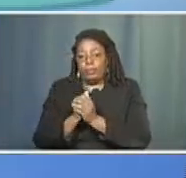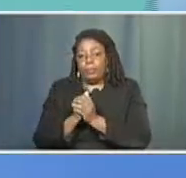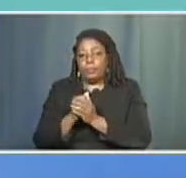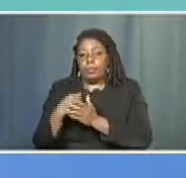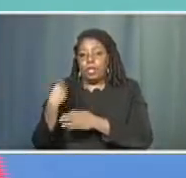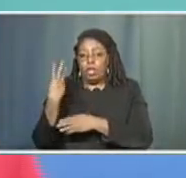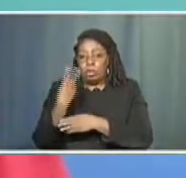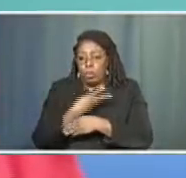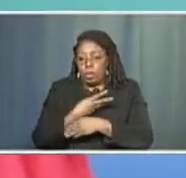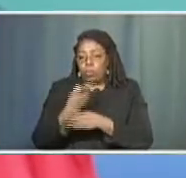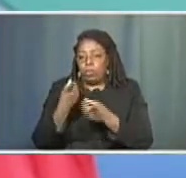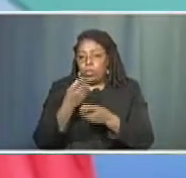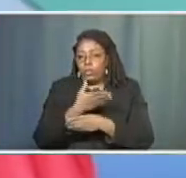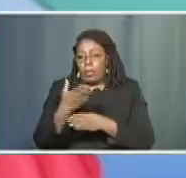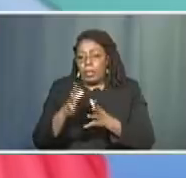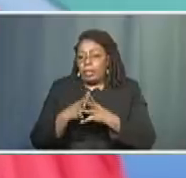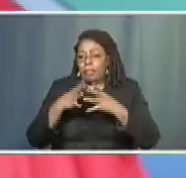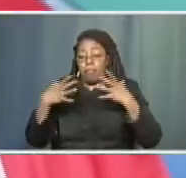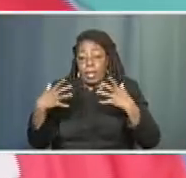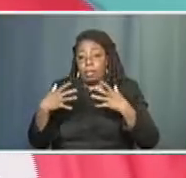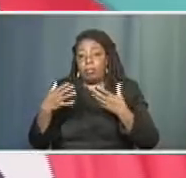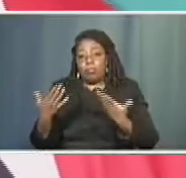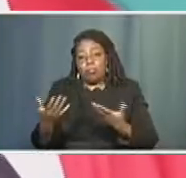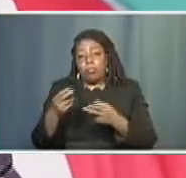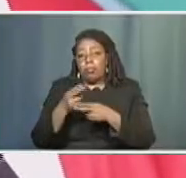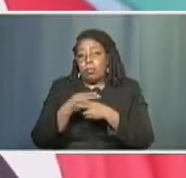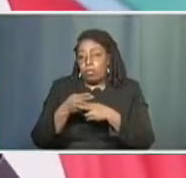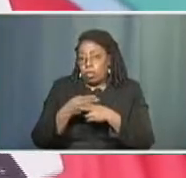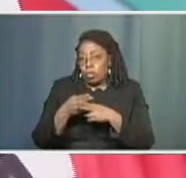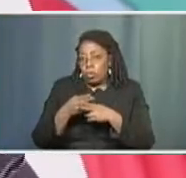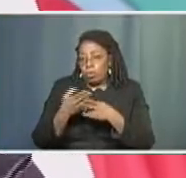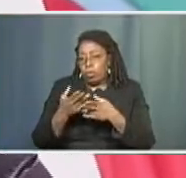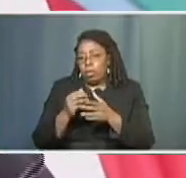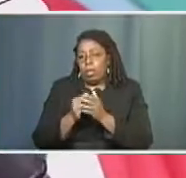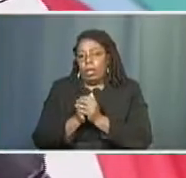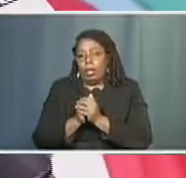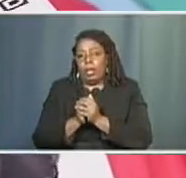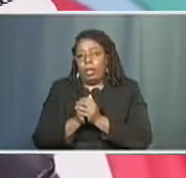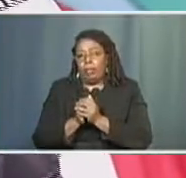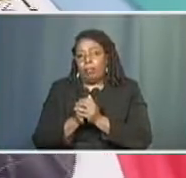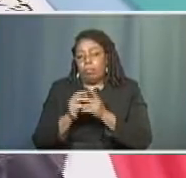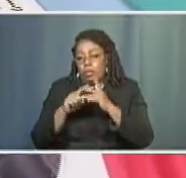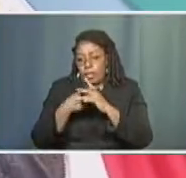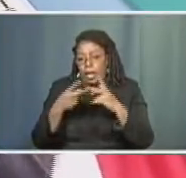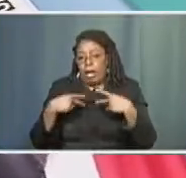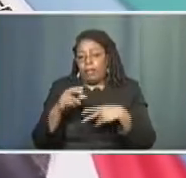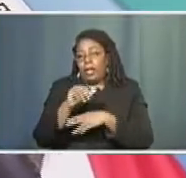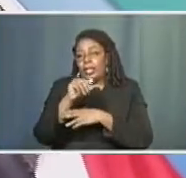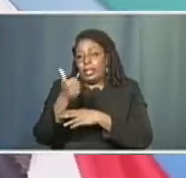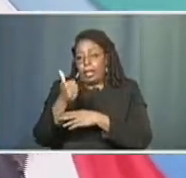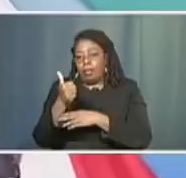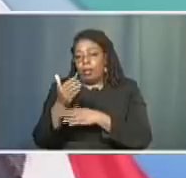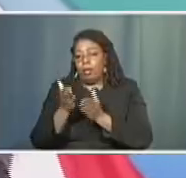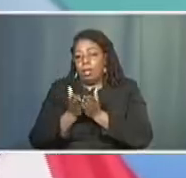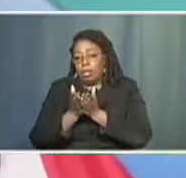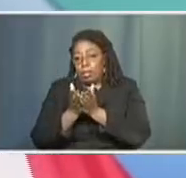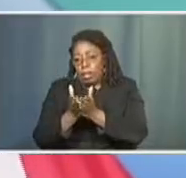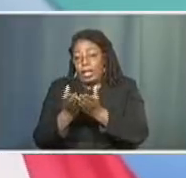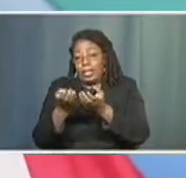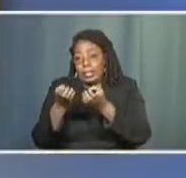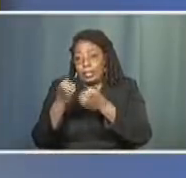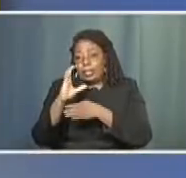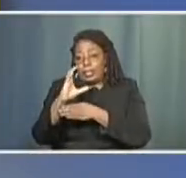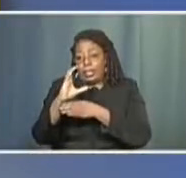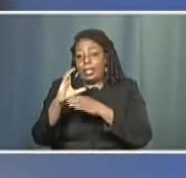something very, very big very soon. We're gonna start by having another C-class event in Black Point in his